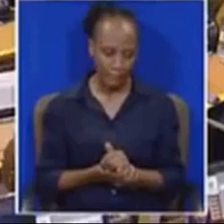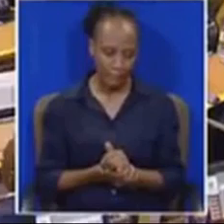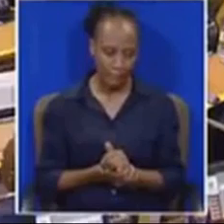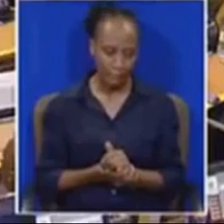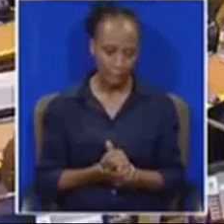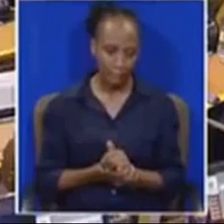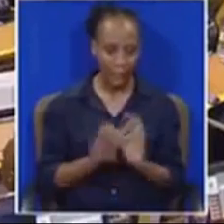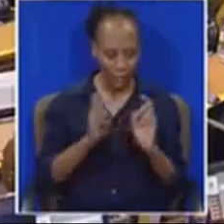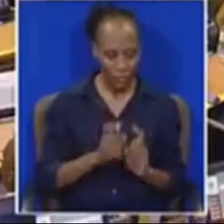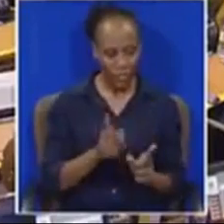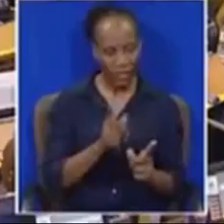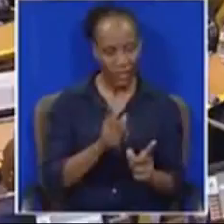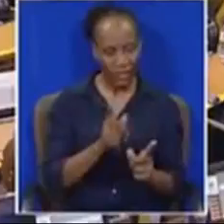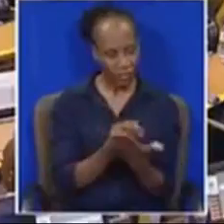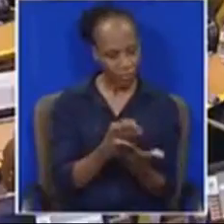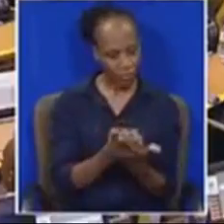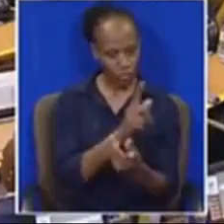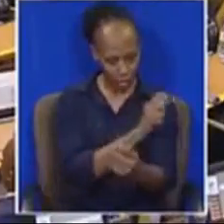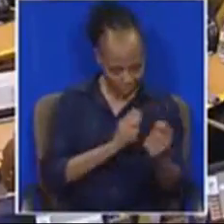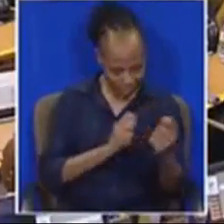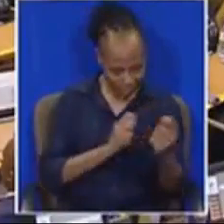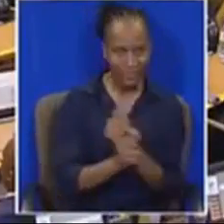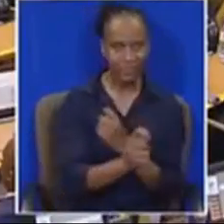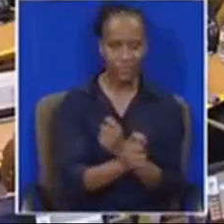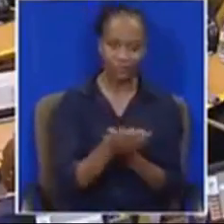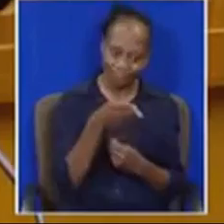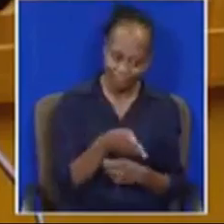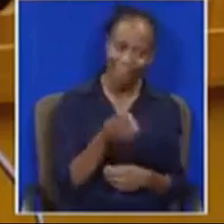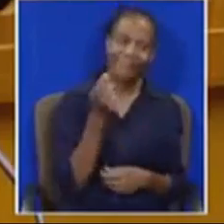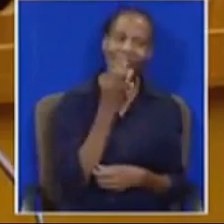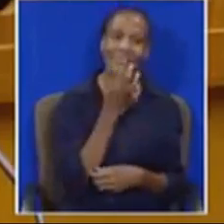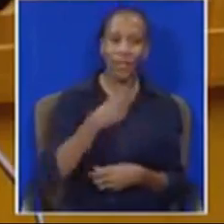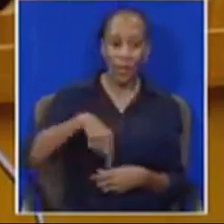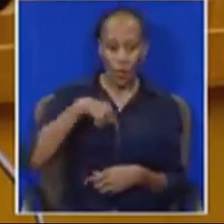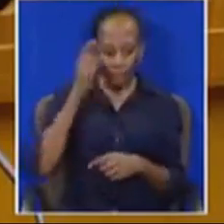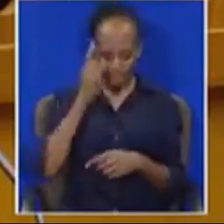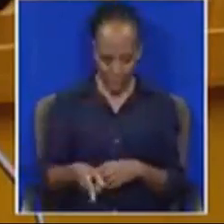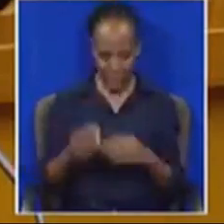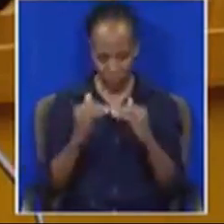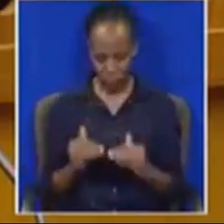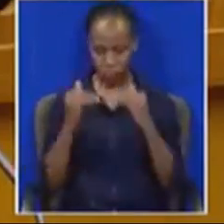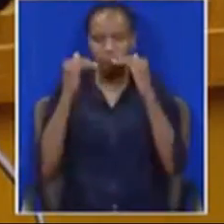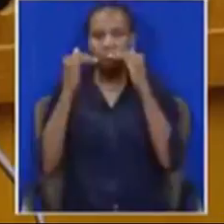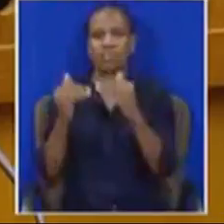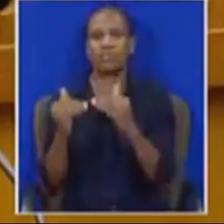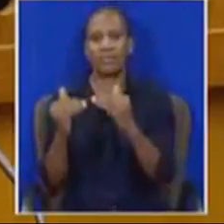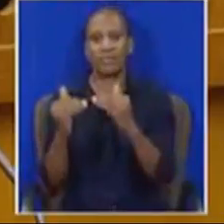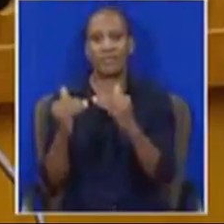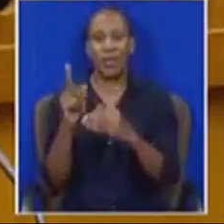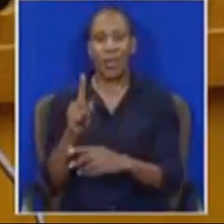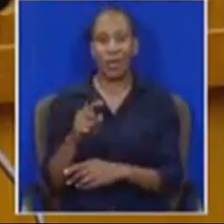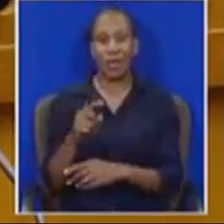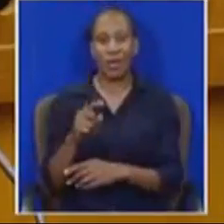Radical economic transformation requires that we fundamentally improve the position of